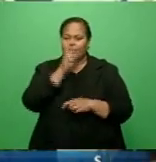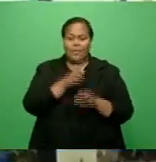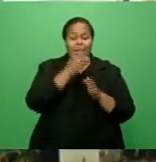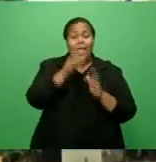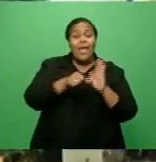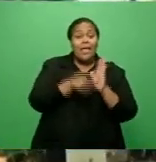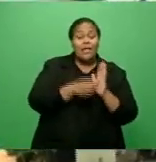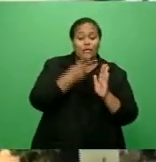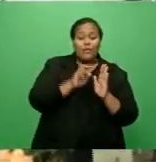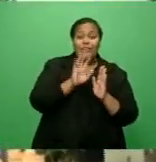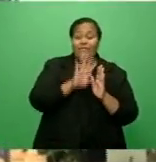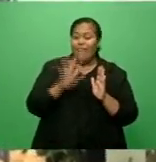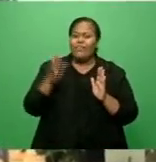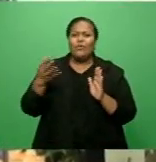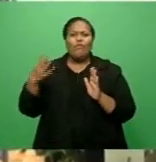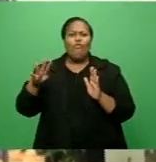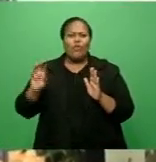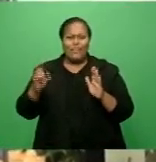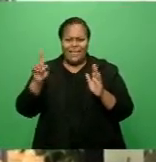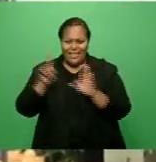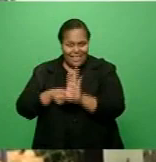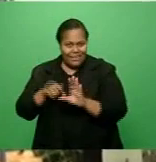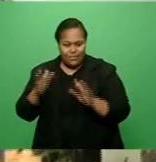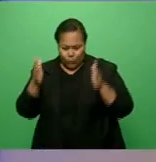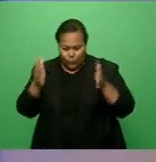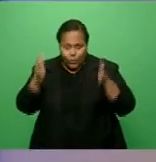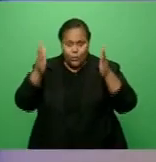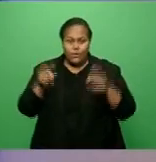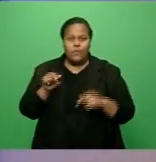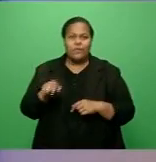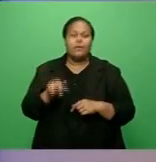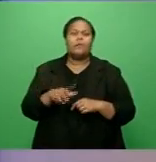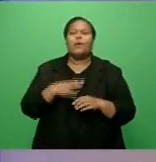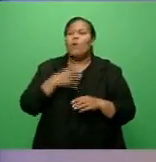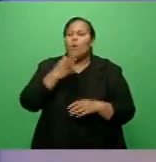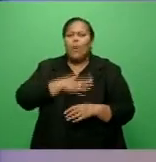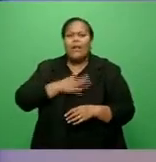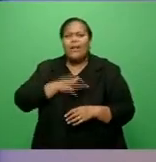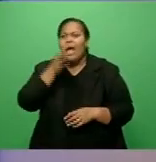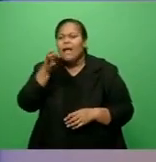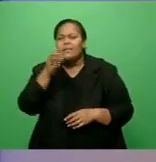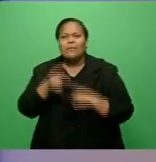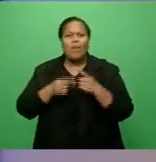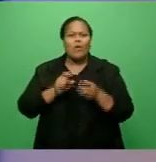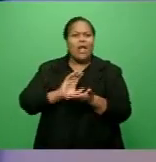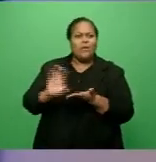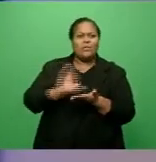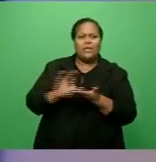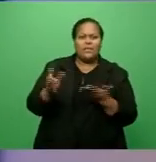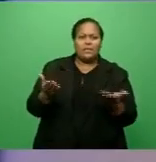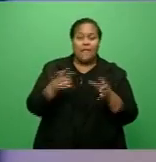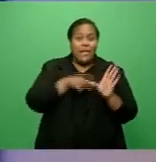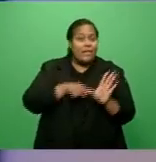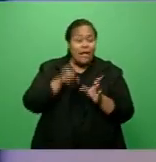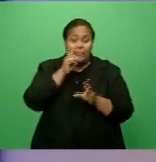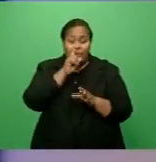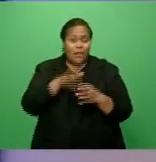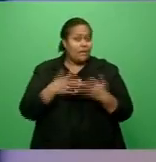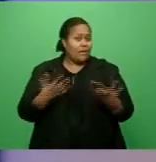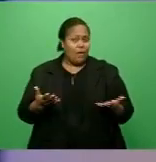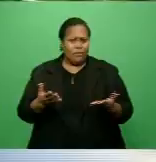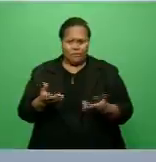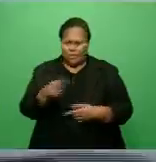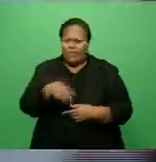to 40 years seeking psychological and emotional support. This is really our young people who should be driving